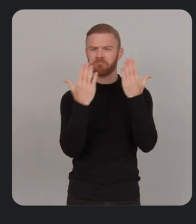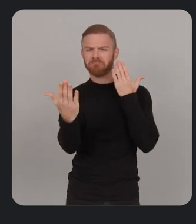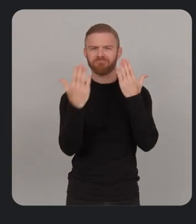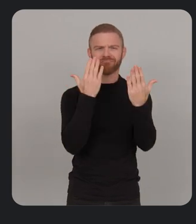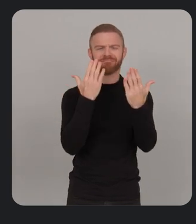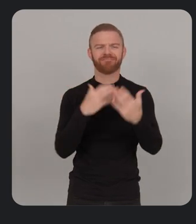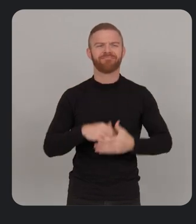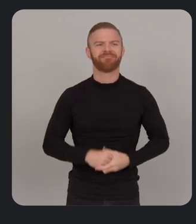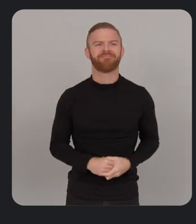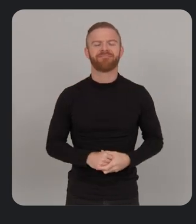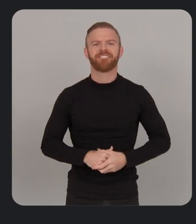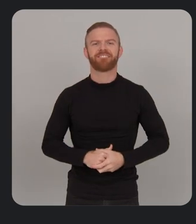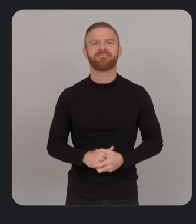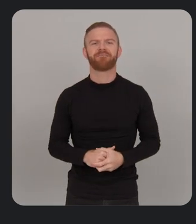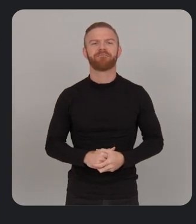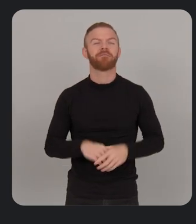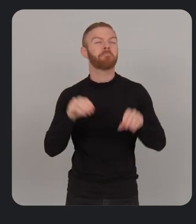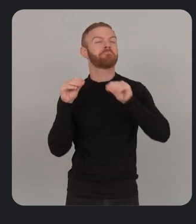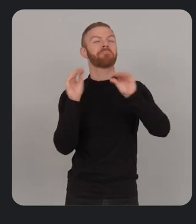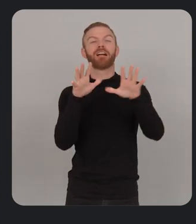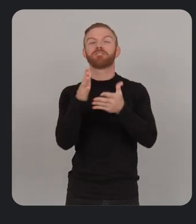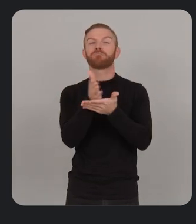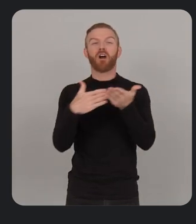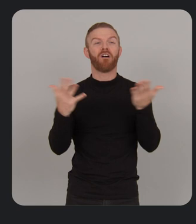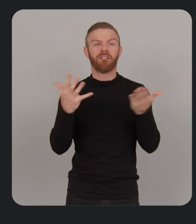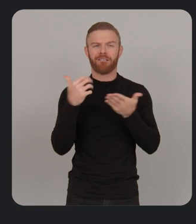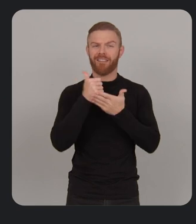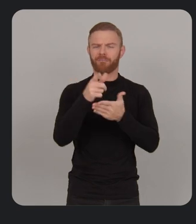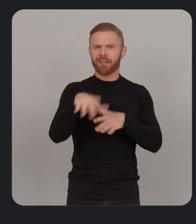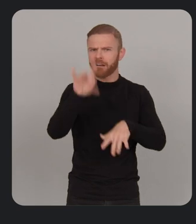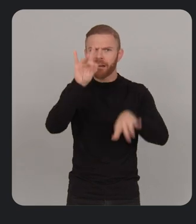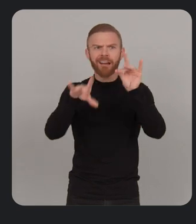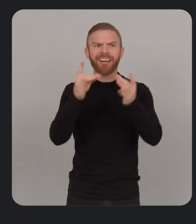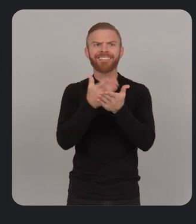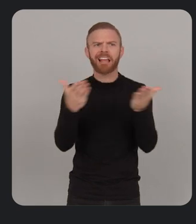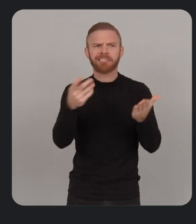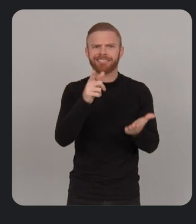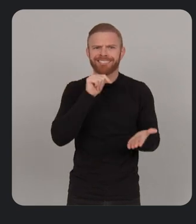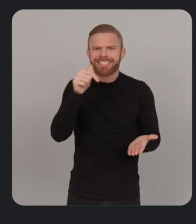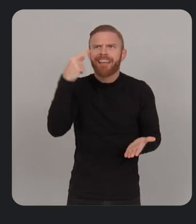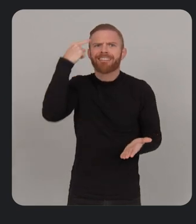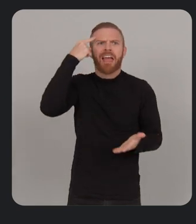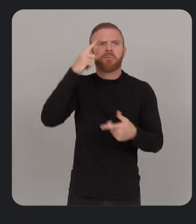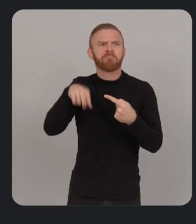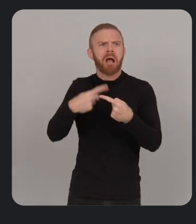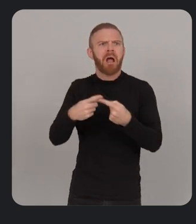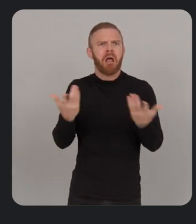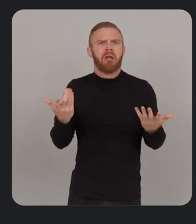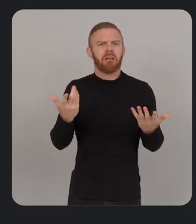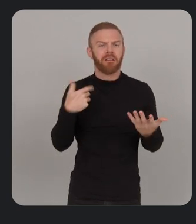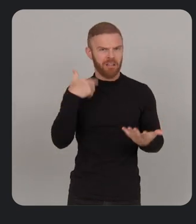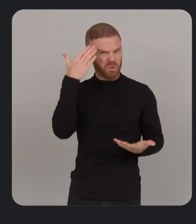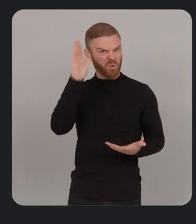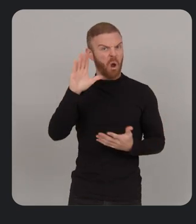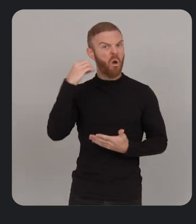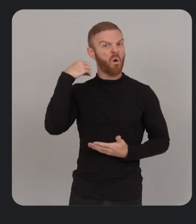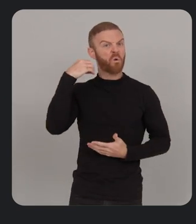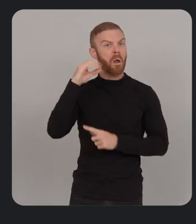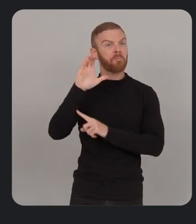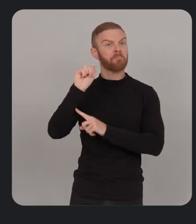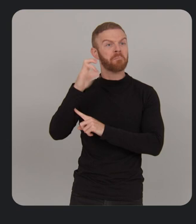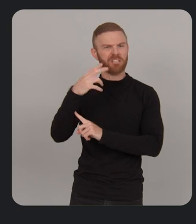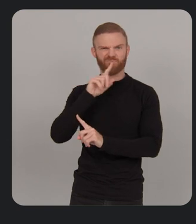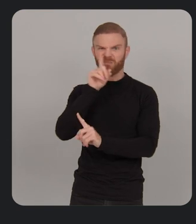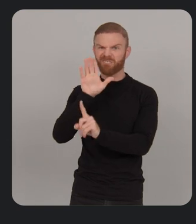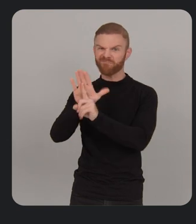zoom in and out. The magical thing is they can help you discover things that you may not even have thought about. Like, I didn't know